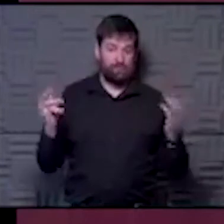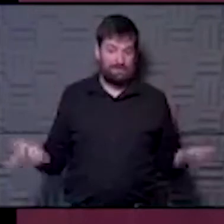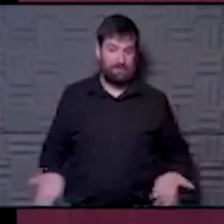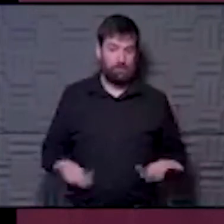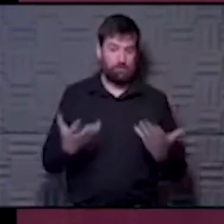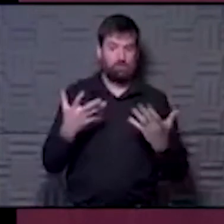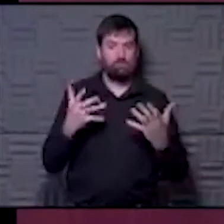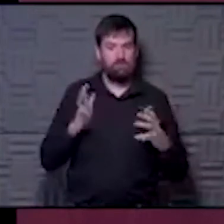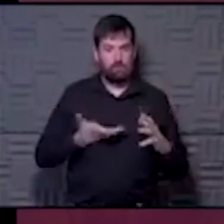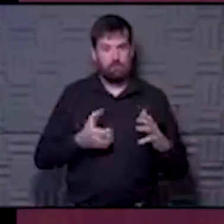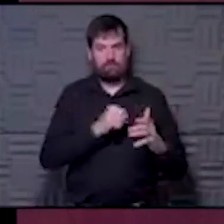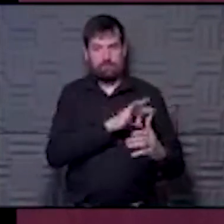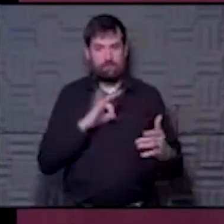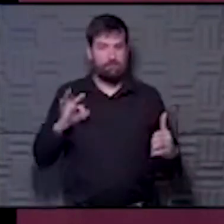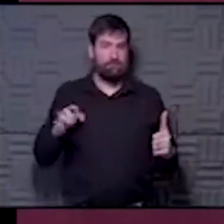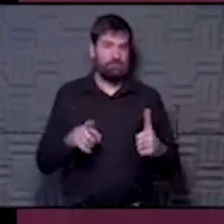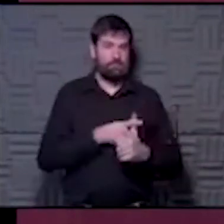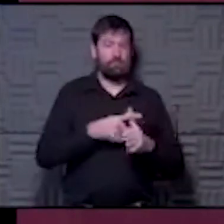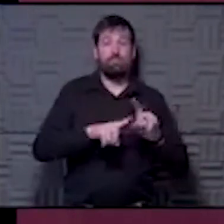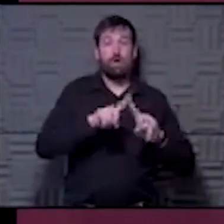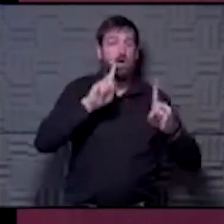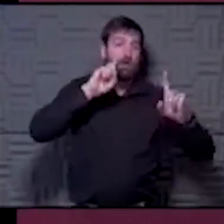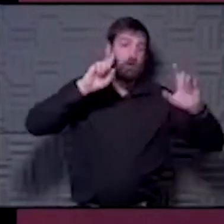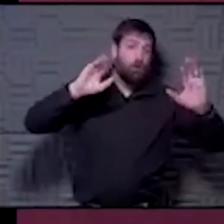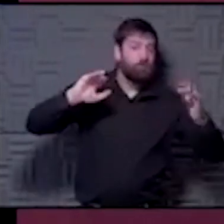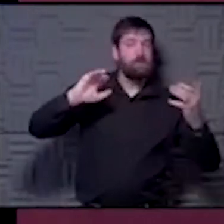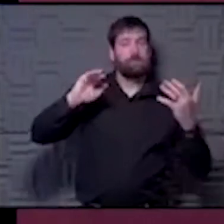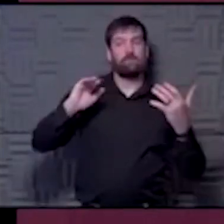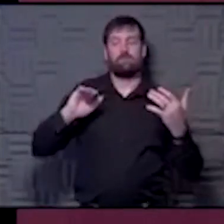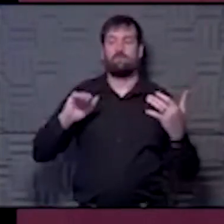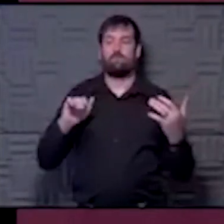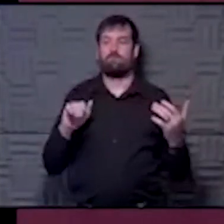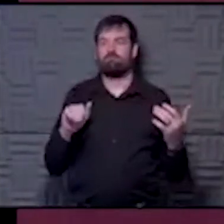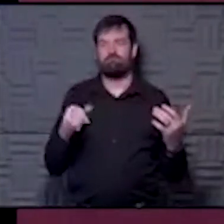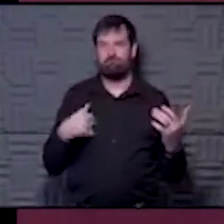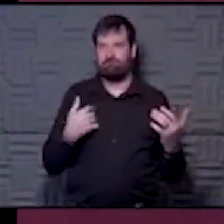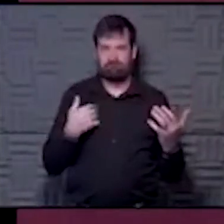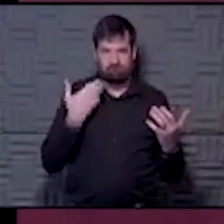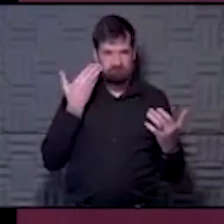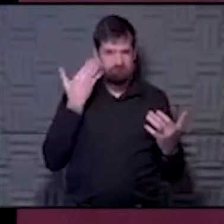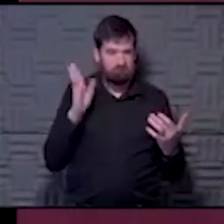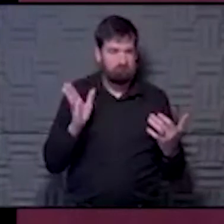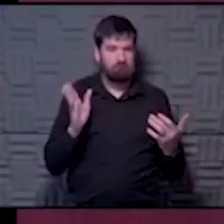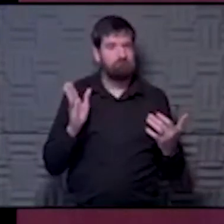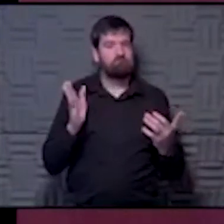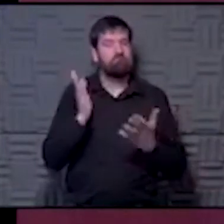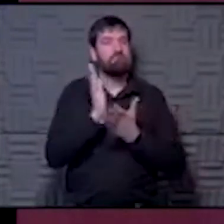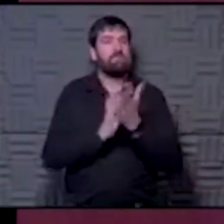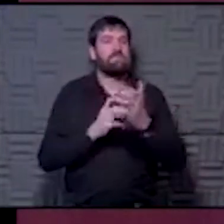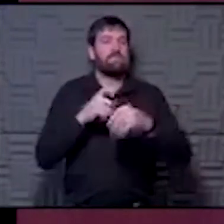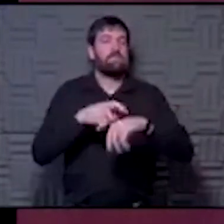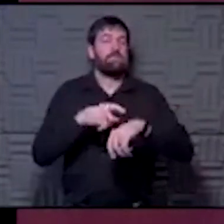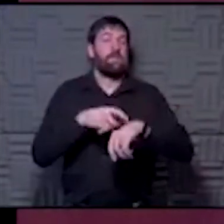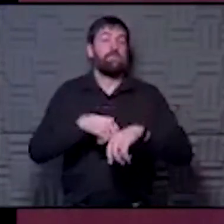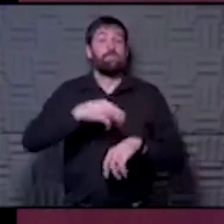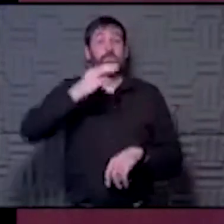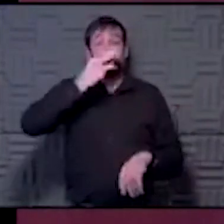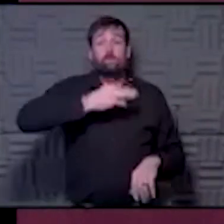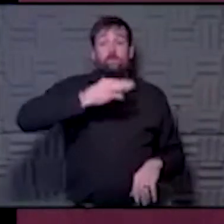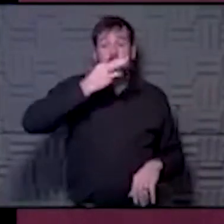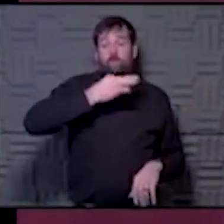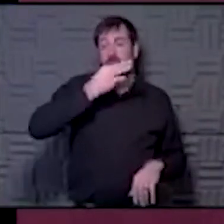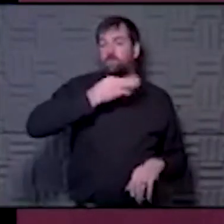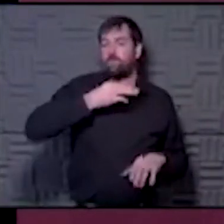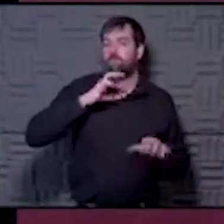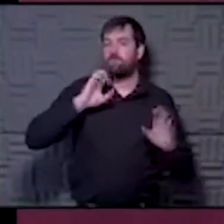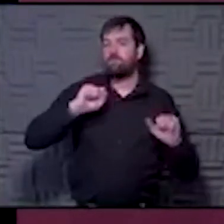vaccinate our workforce, but we're hopeful that sometime by, I don't know, I don't want to put a date on it, but sometime in the not-so-distant future, we'll be able to